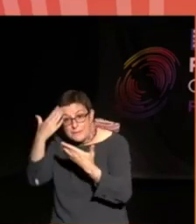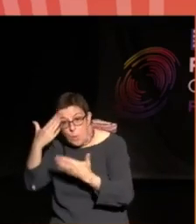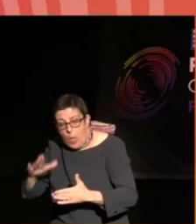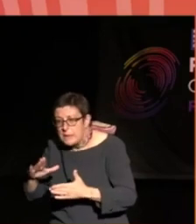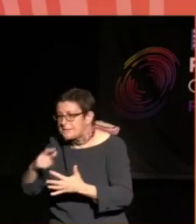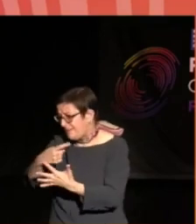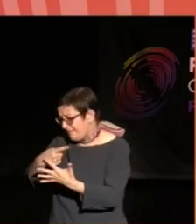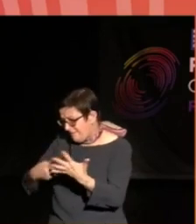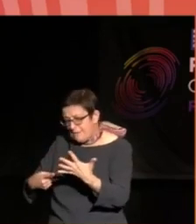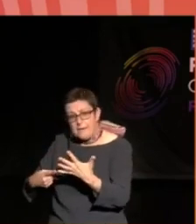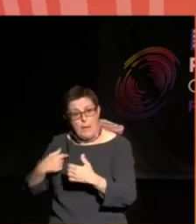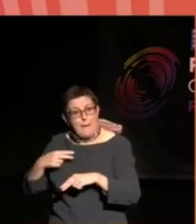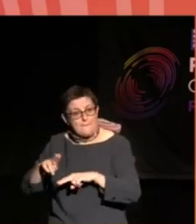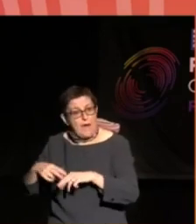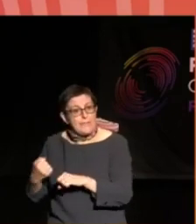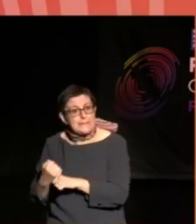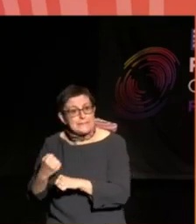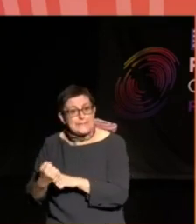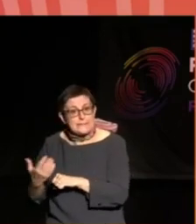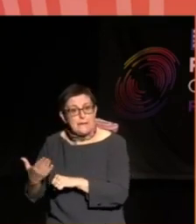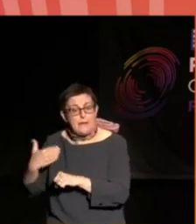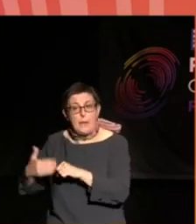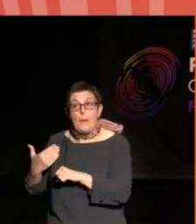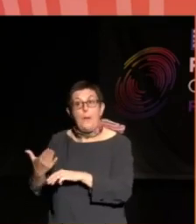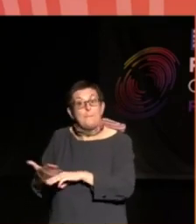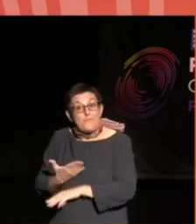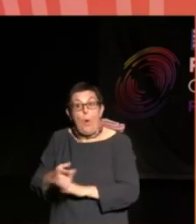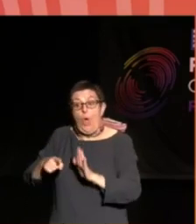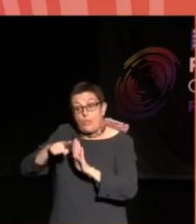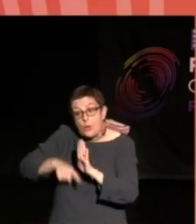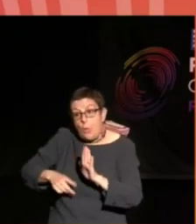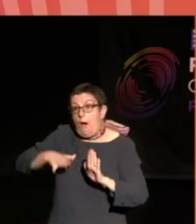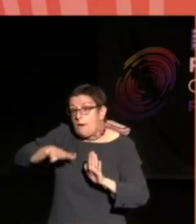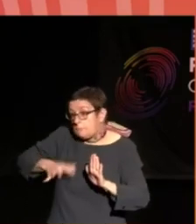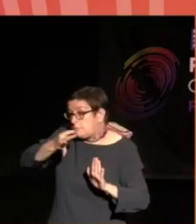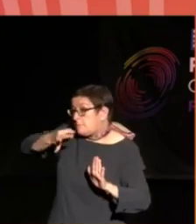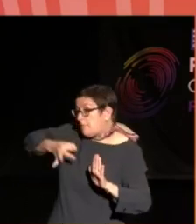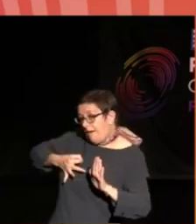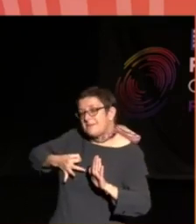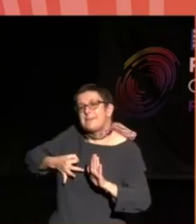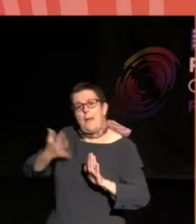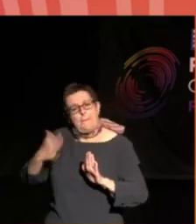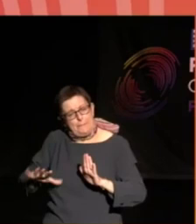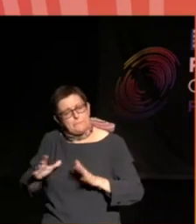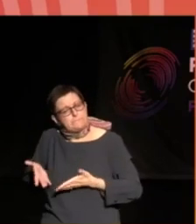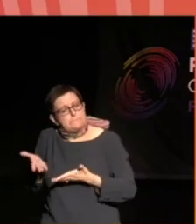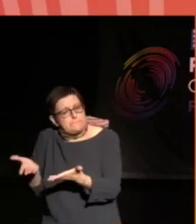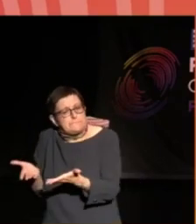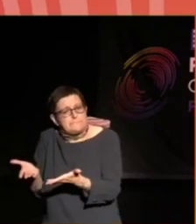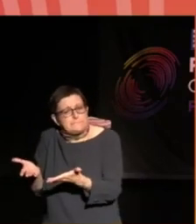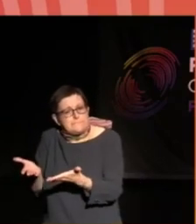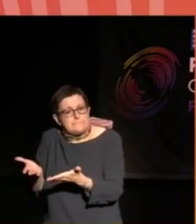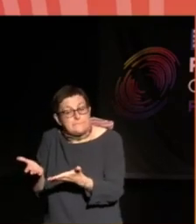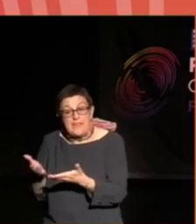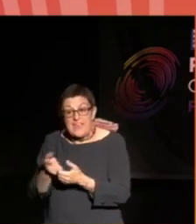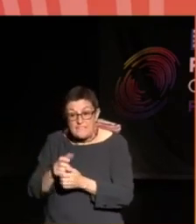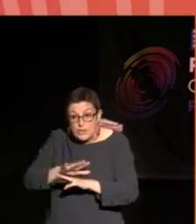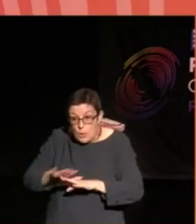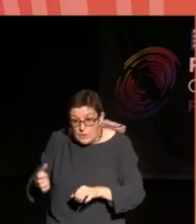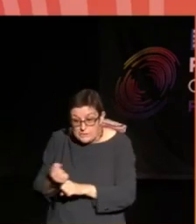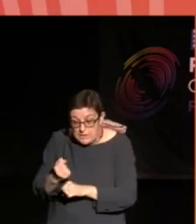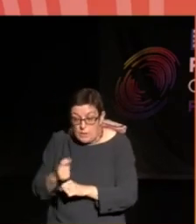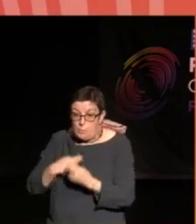things that my father did before he was required to do so. Mm-hmm. He could have obviously been much richer had he not done